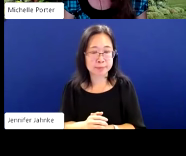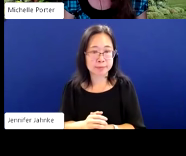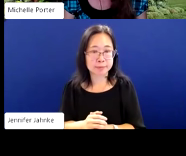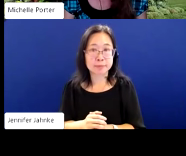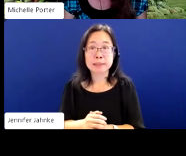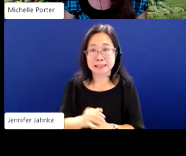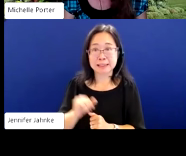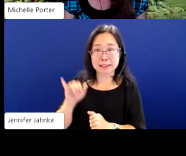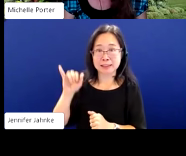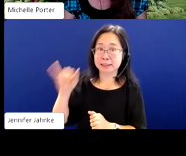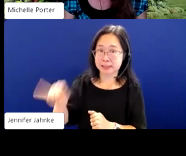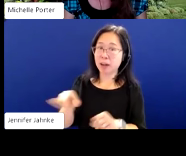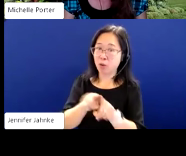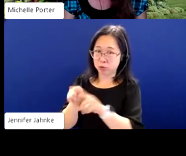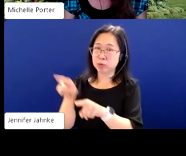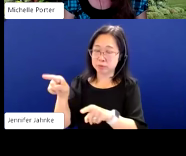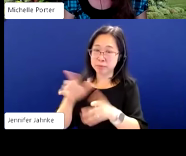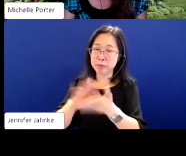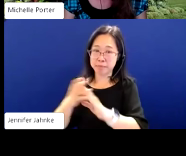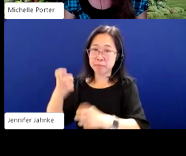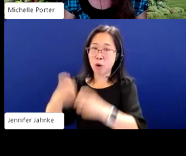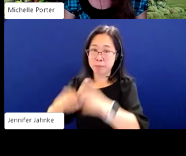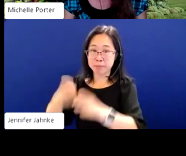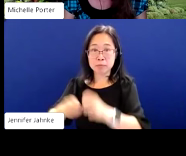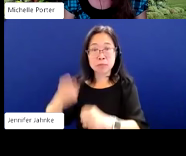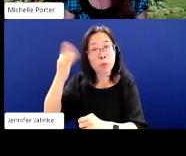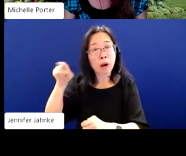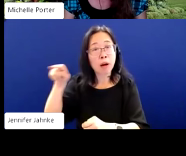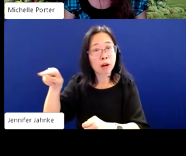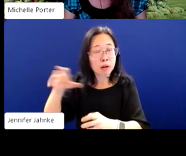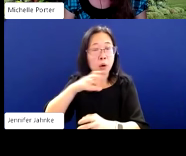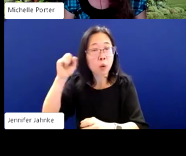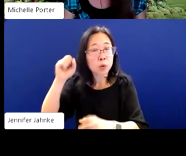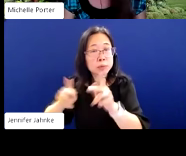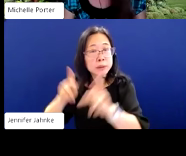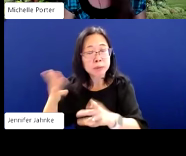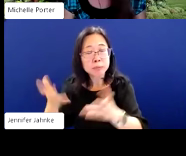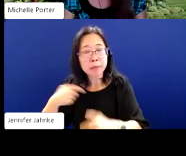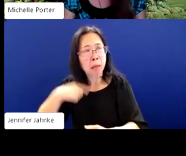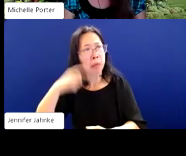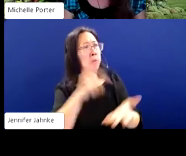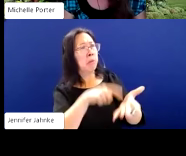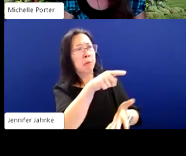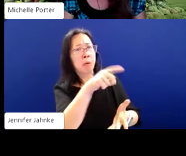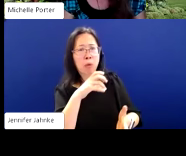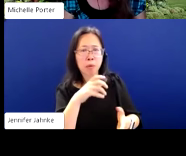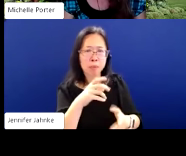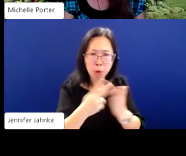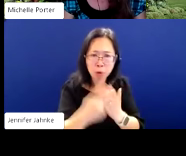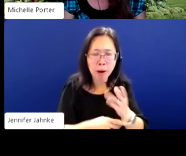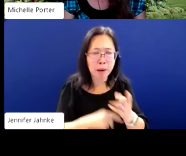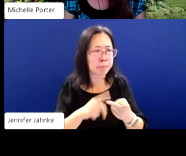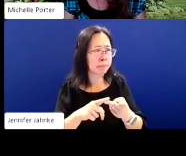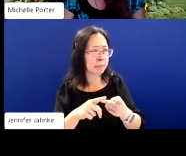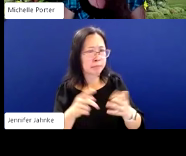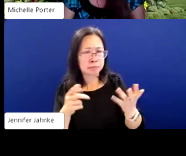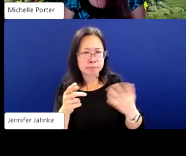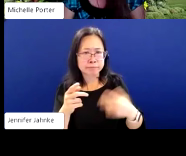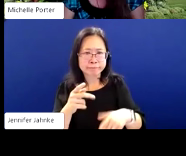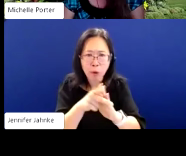is problematic because older people might not see that programs, policies, et cetera, might be needed for other older